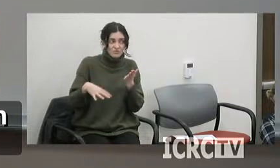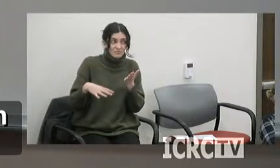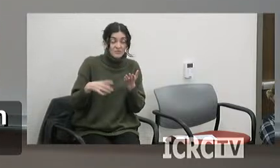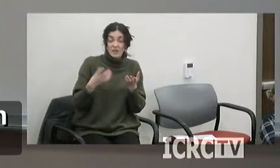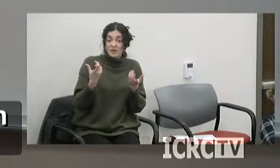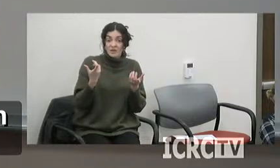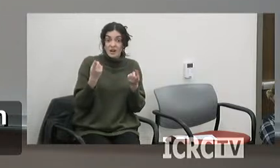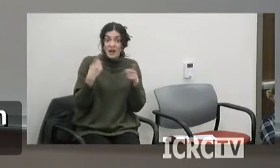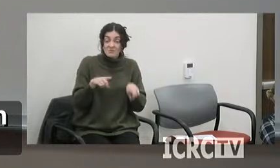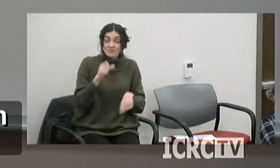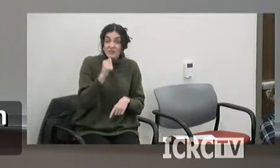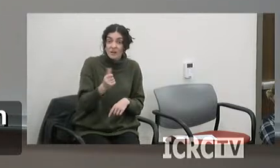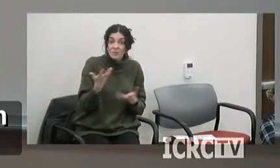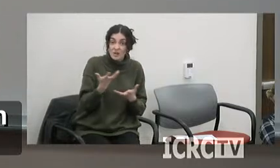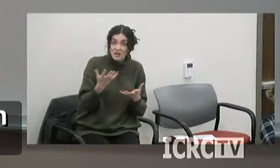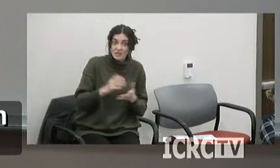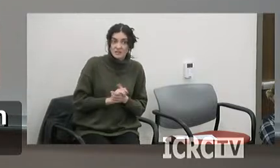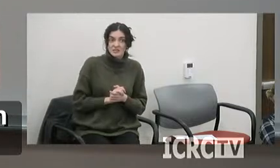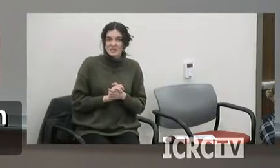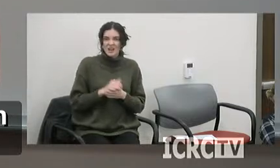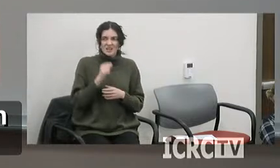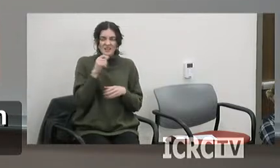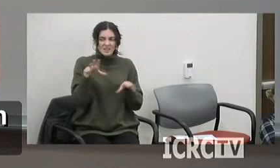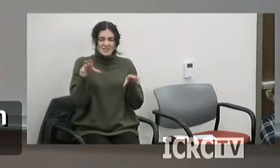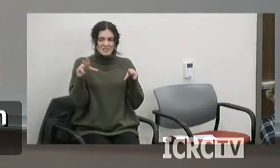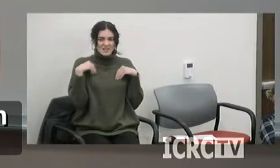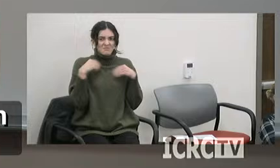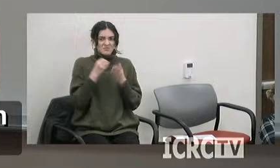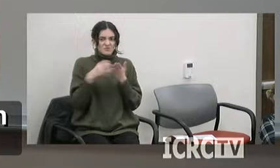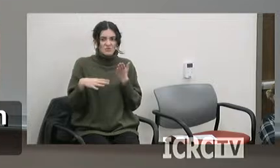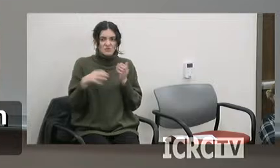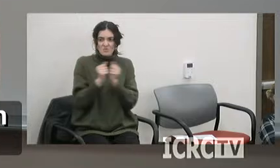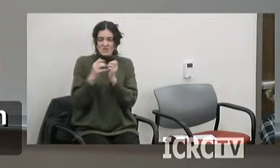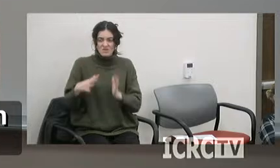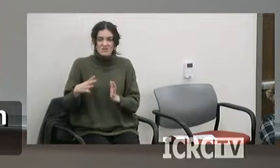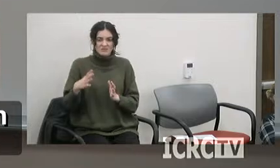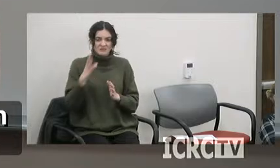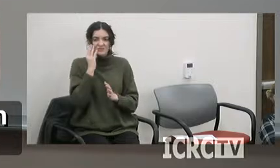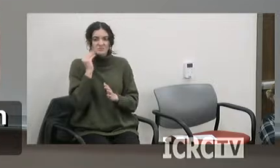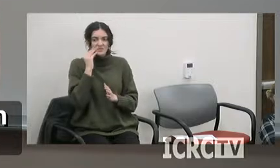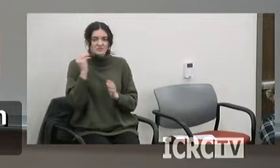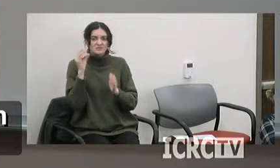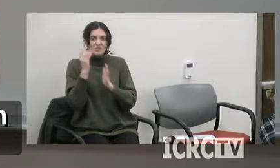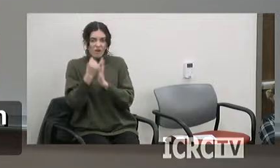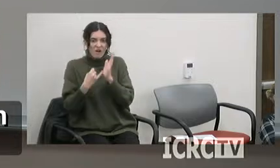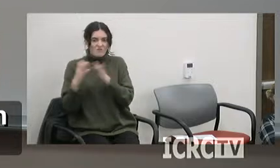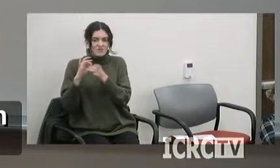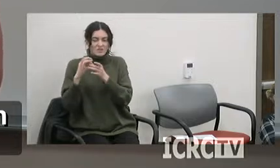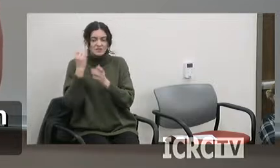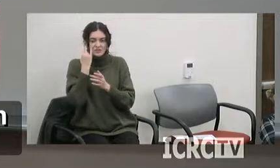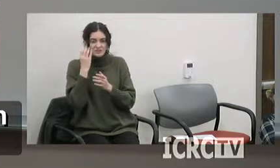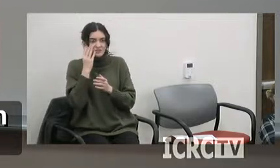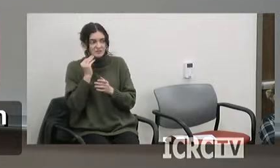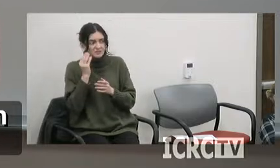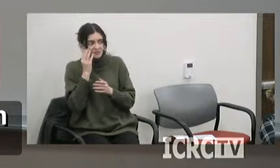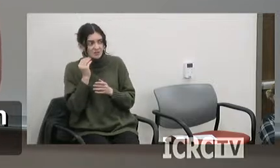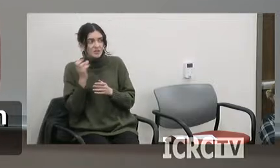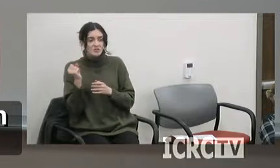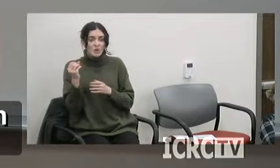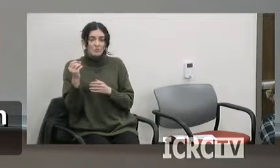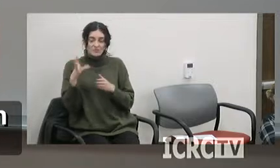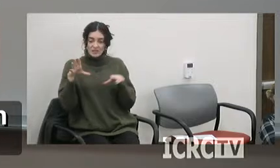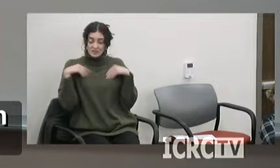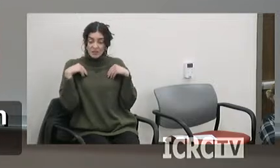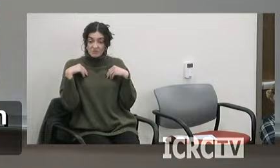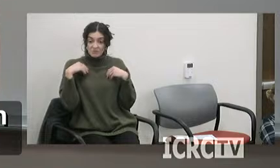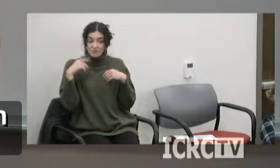kids without any arts experience into our degree programs. One of the things we look at is what they do in high school,